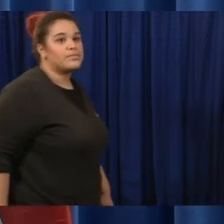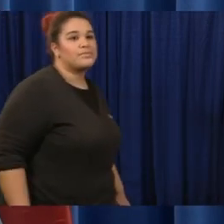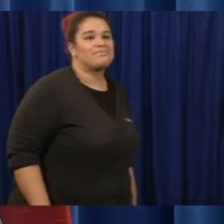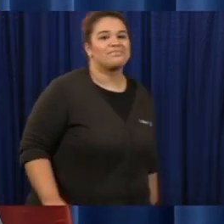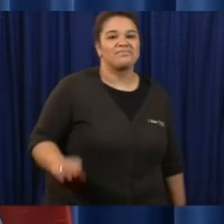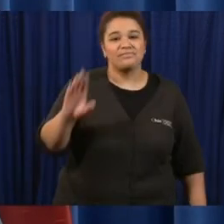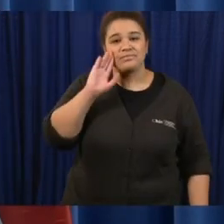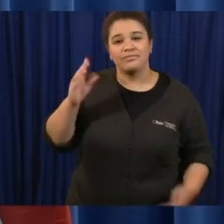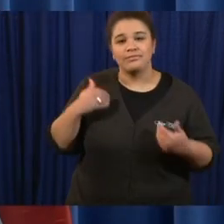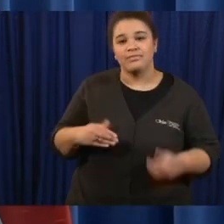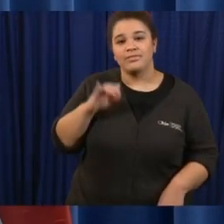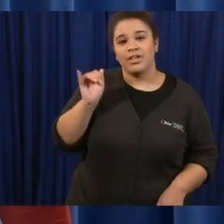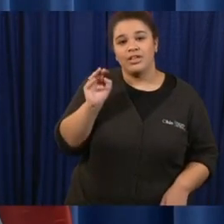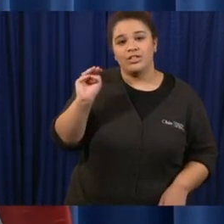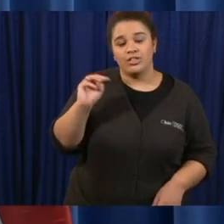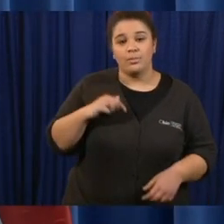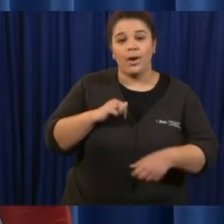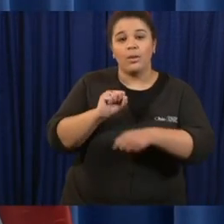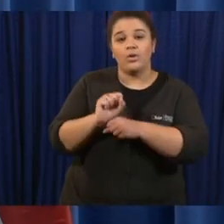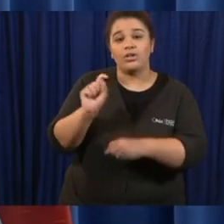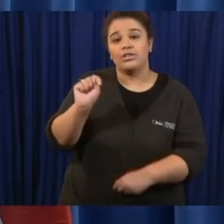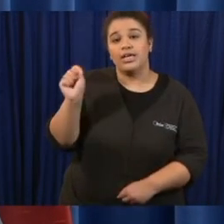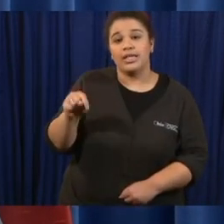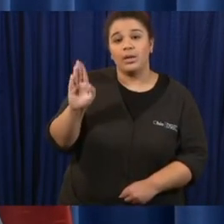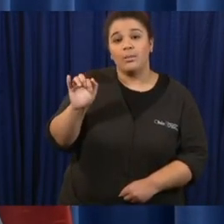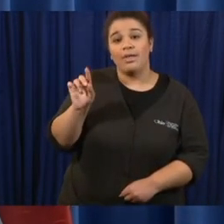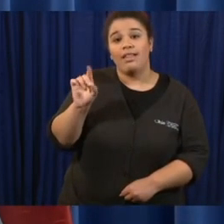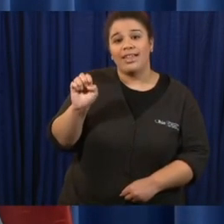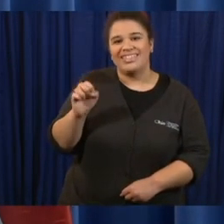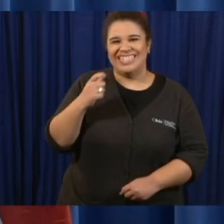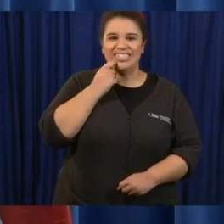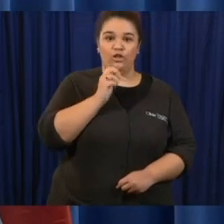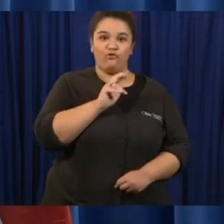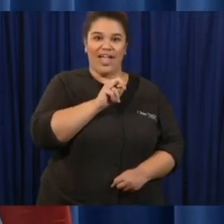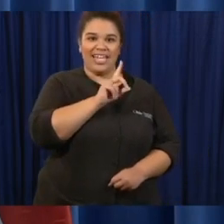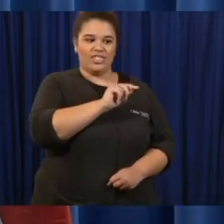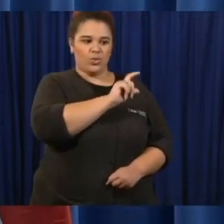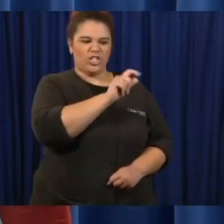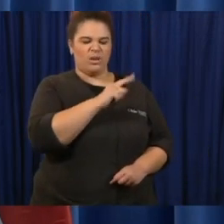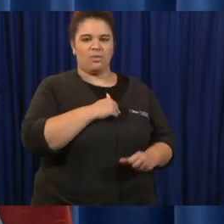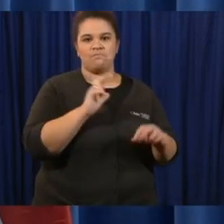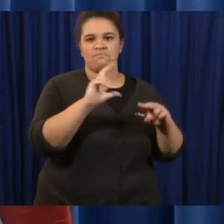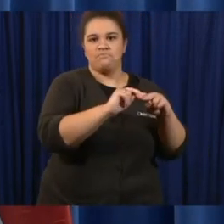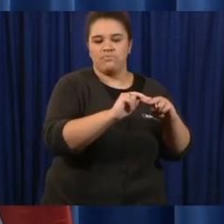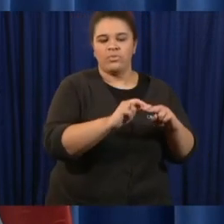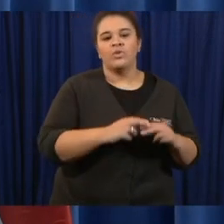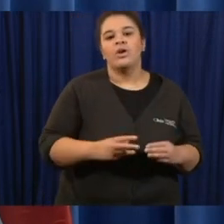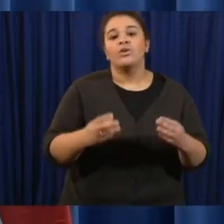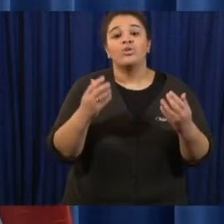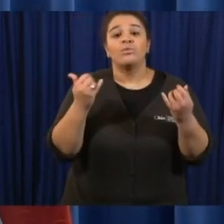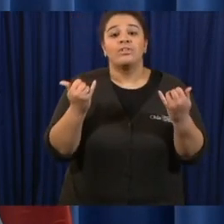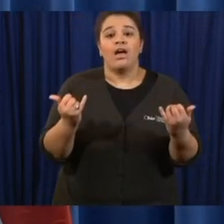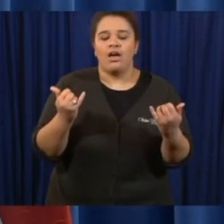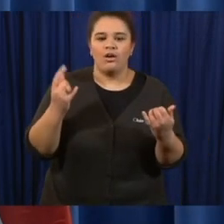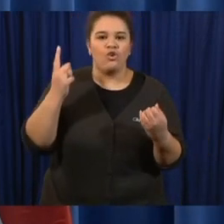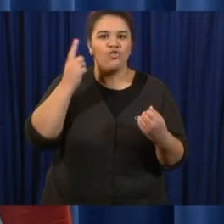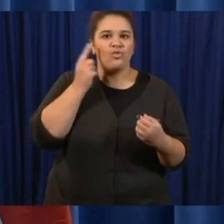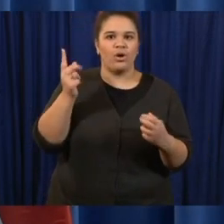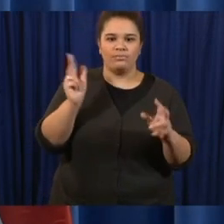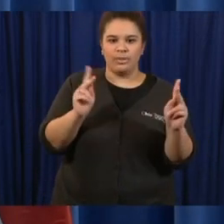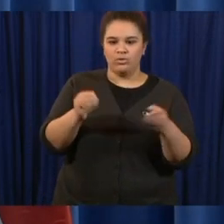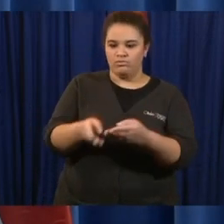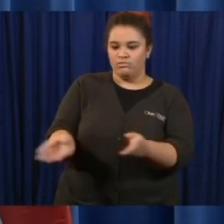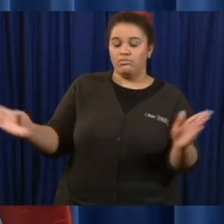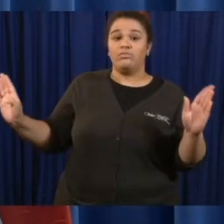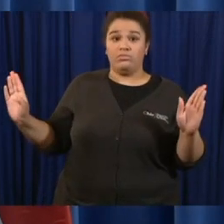Jim Province with the Toledo Blade, and this is a follow-up to what Randy was talking about. What assurances can you provide to the public as these inmates are